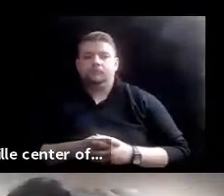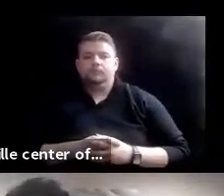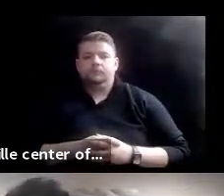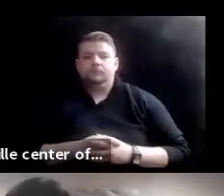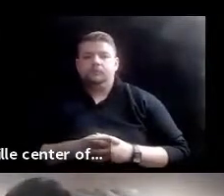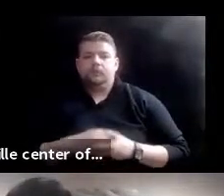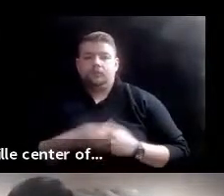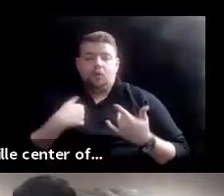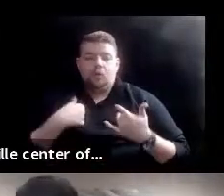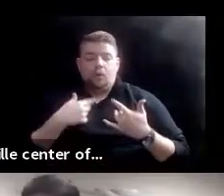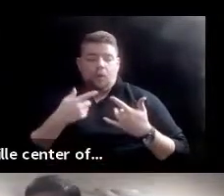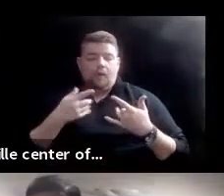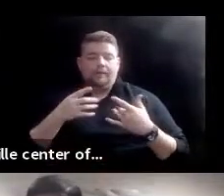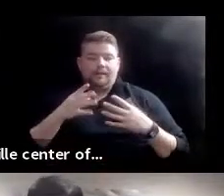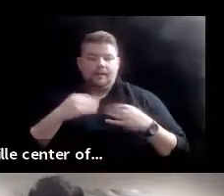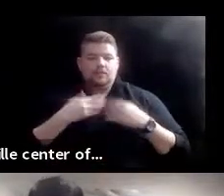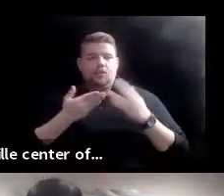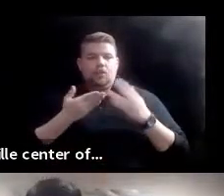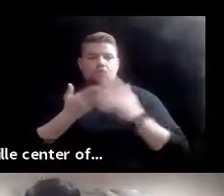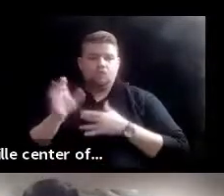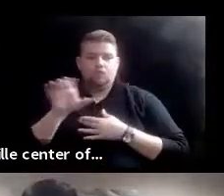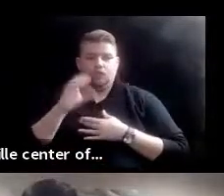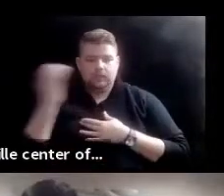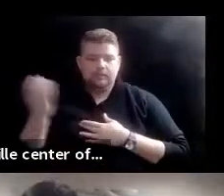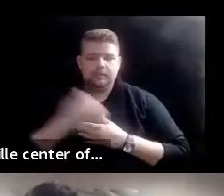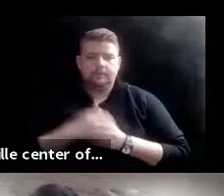So that takes us through Christmas. Almost